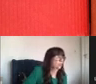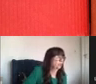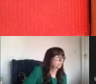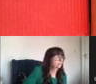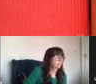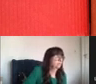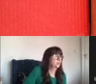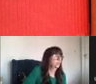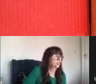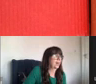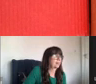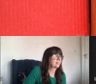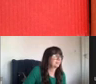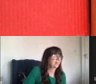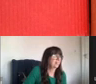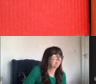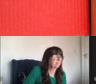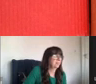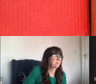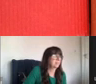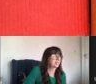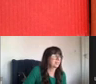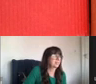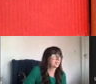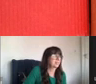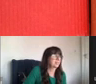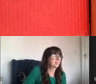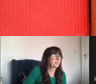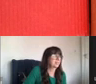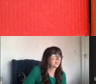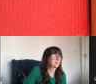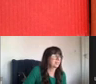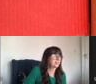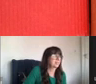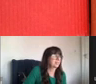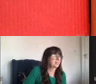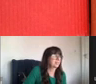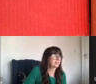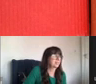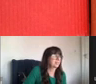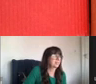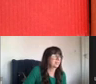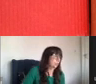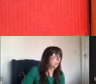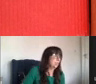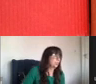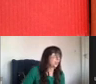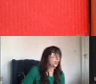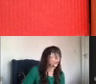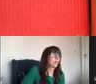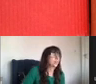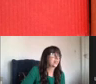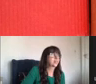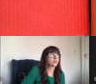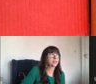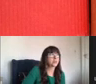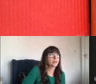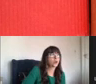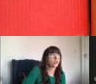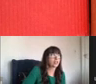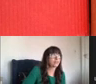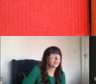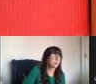choose equality law to look at. Yeah, it makes sense. We're talking about inequality, so we'll use inequality law to look at why